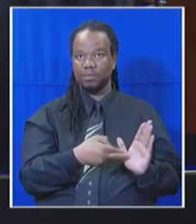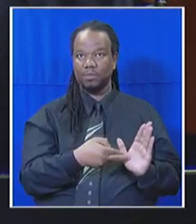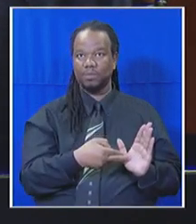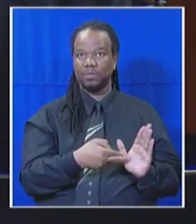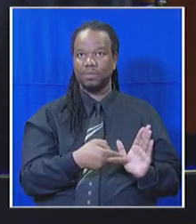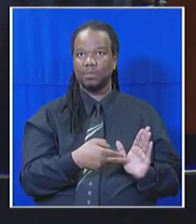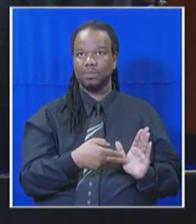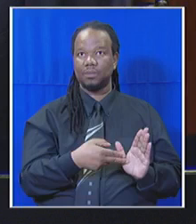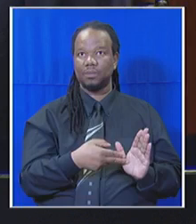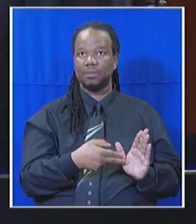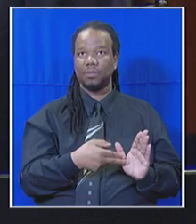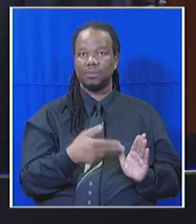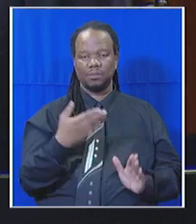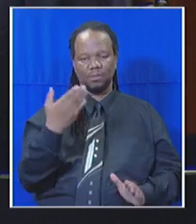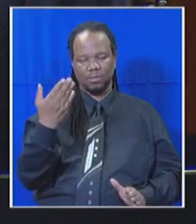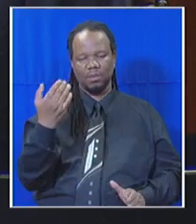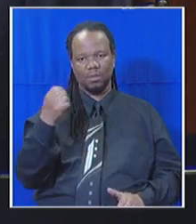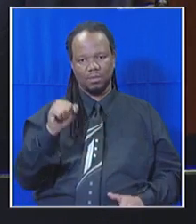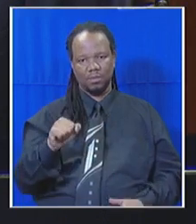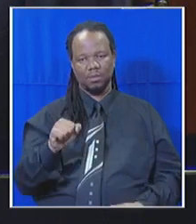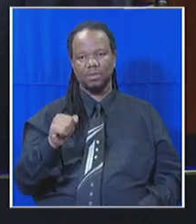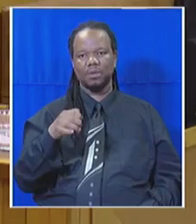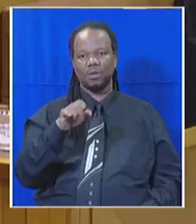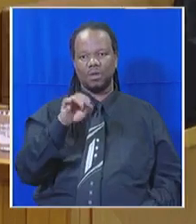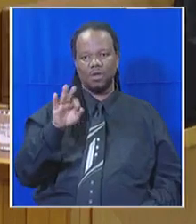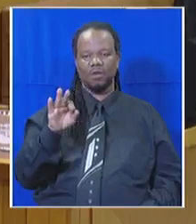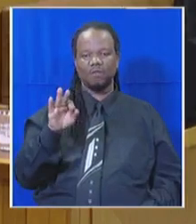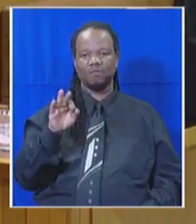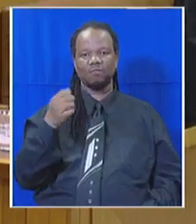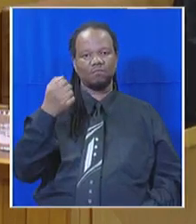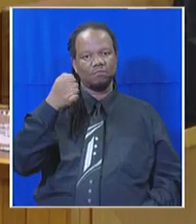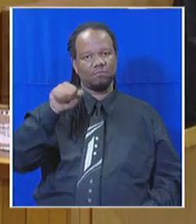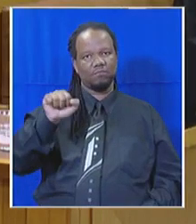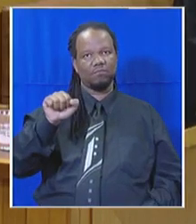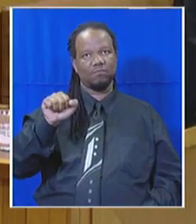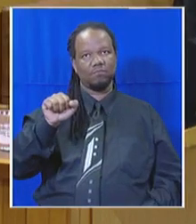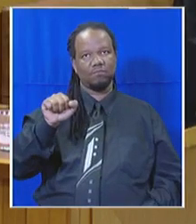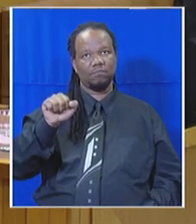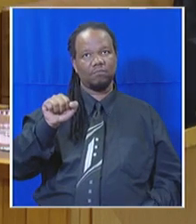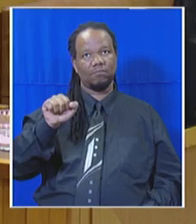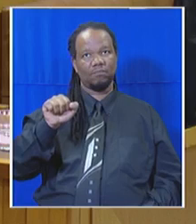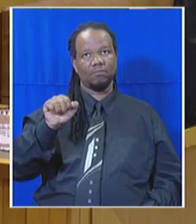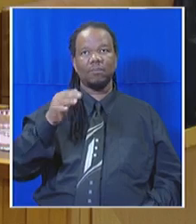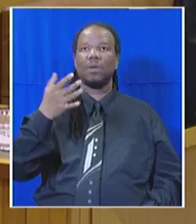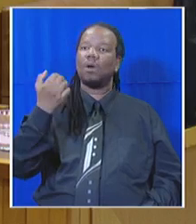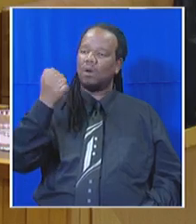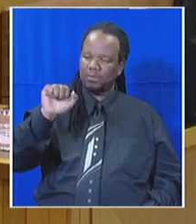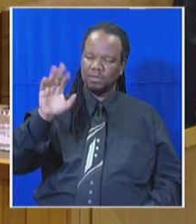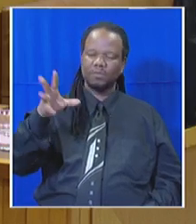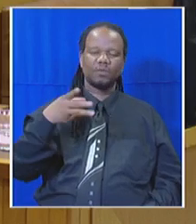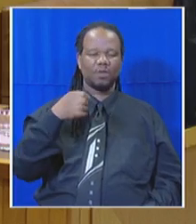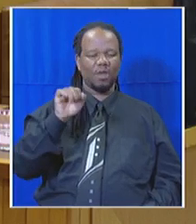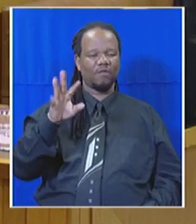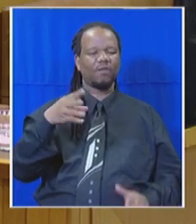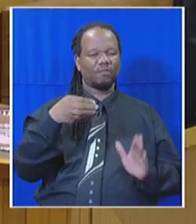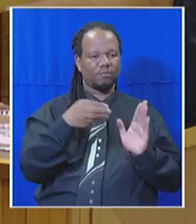objections. House Chair, the Economic Freedom Fighters object because I've not been hearing what the member The was saying. objection of the It was merely EFF is